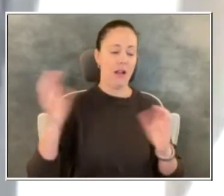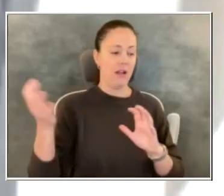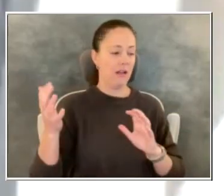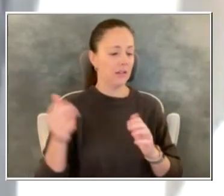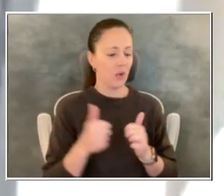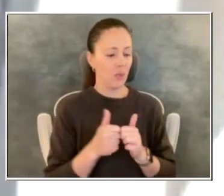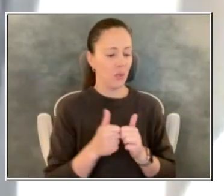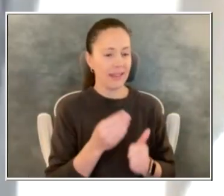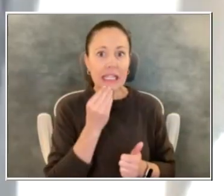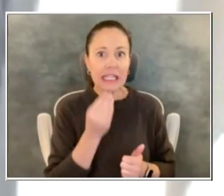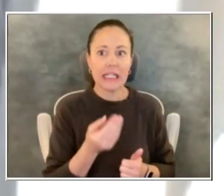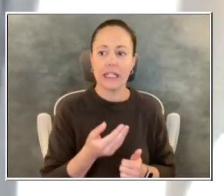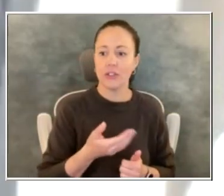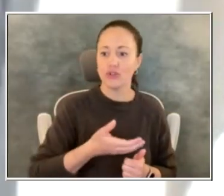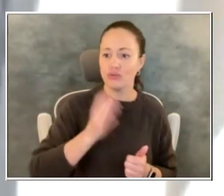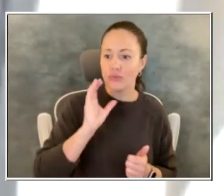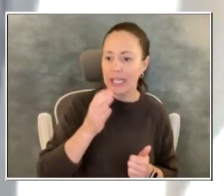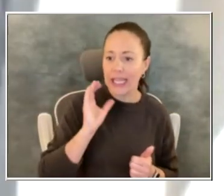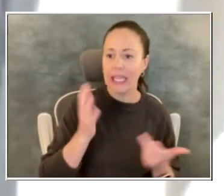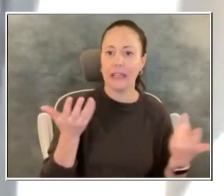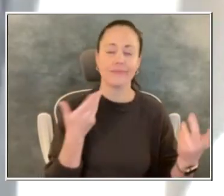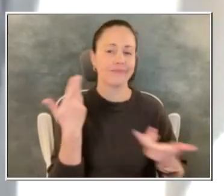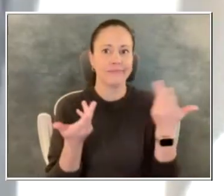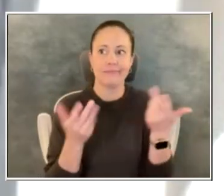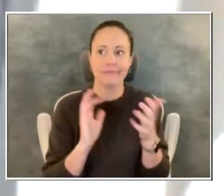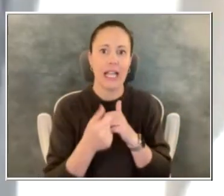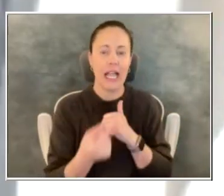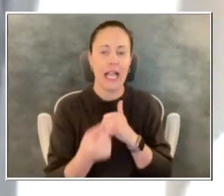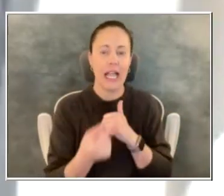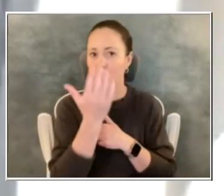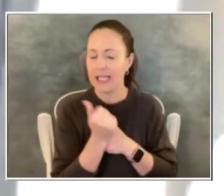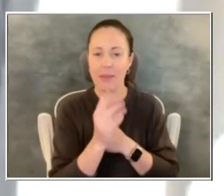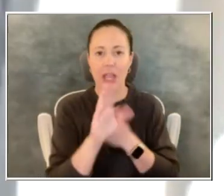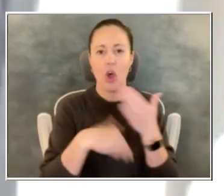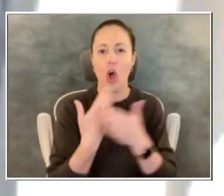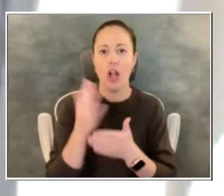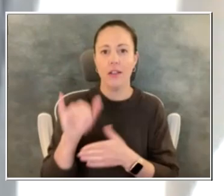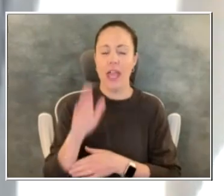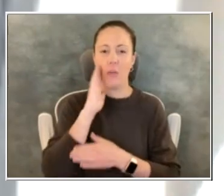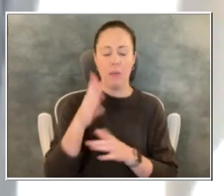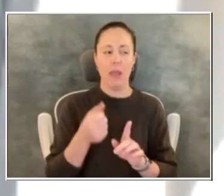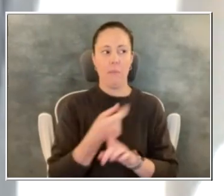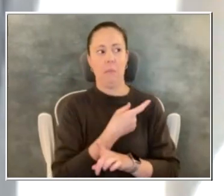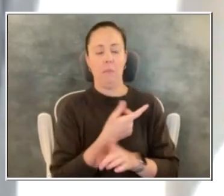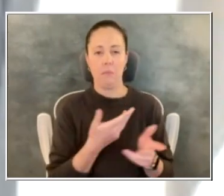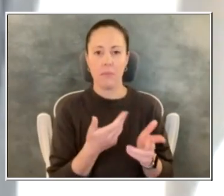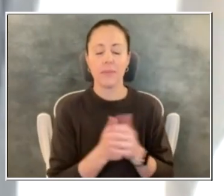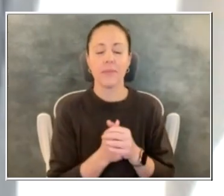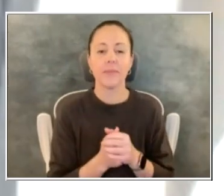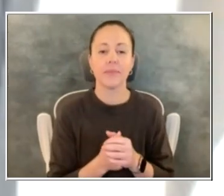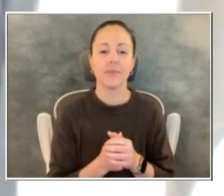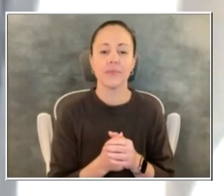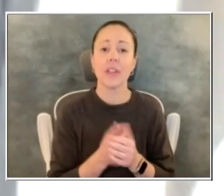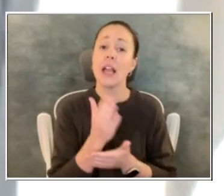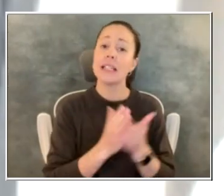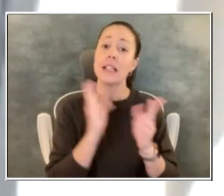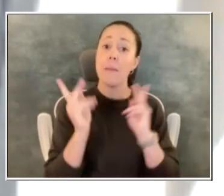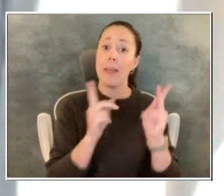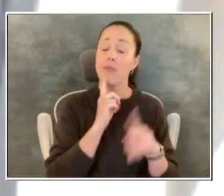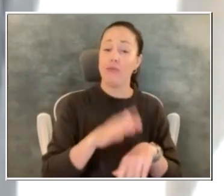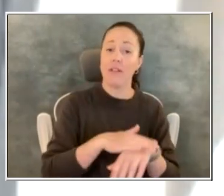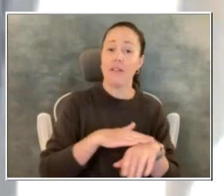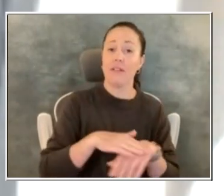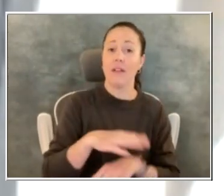drinking, and how you're sleeping. And that's usually what sets it off. And some people have a very mild form and we never actually see